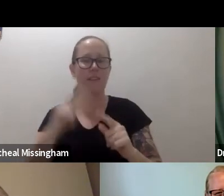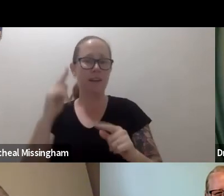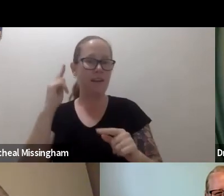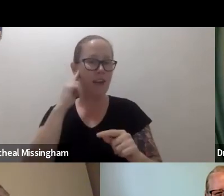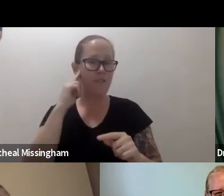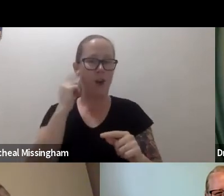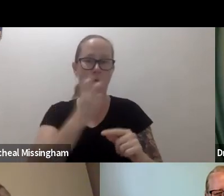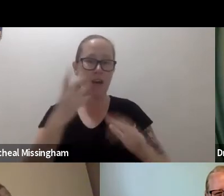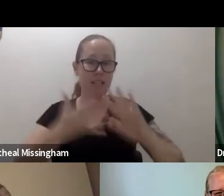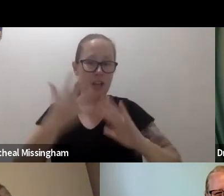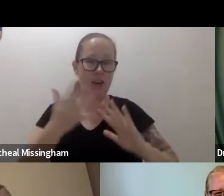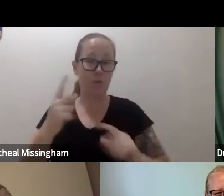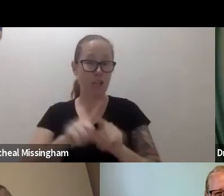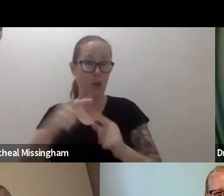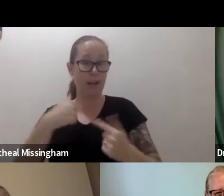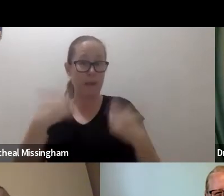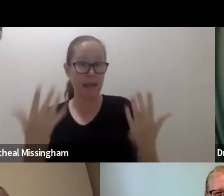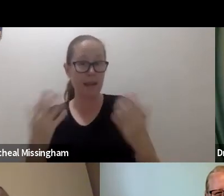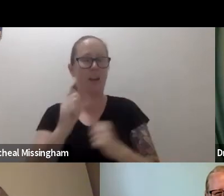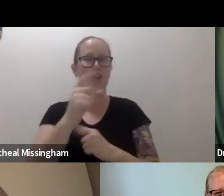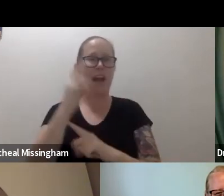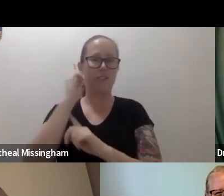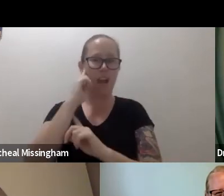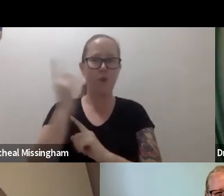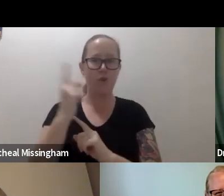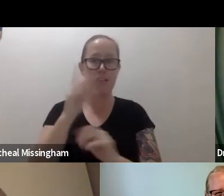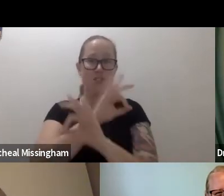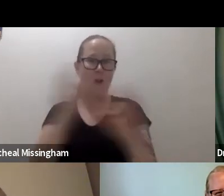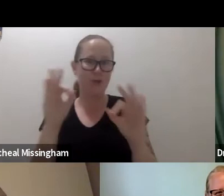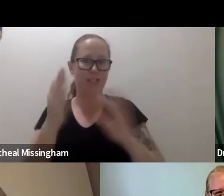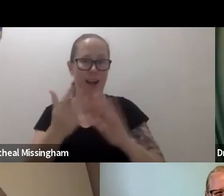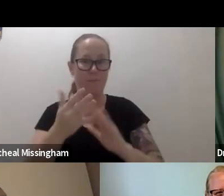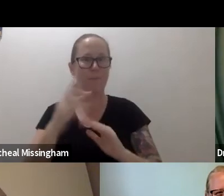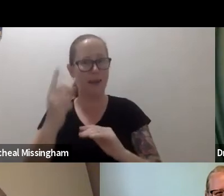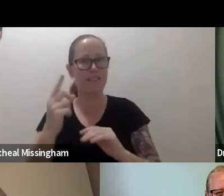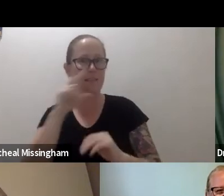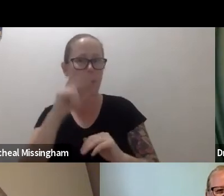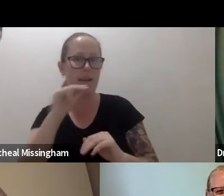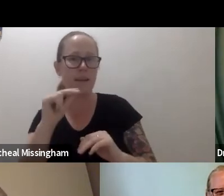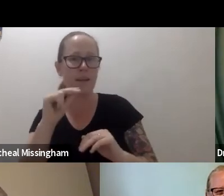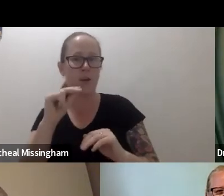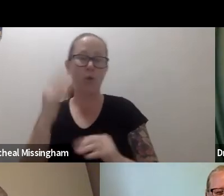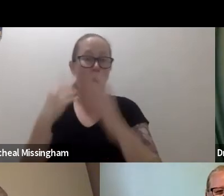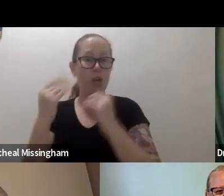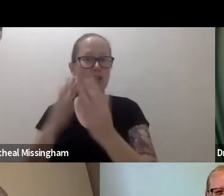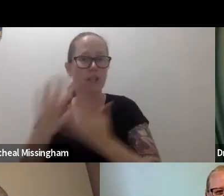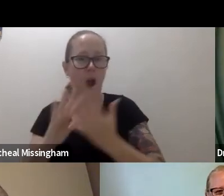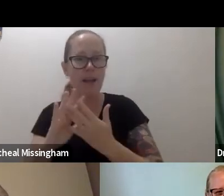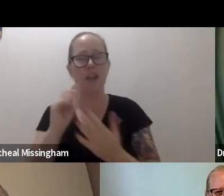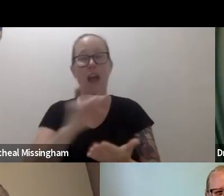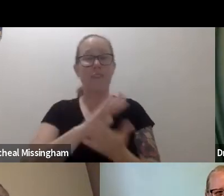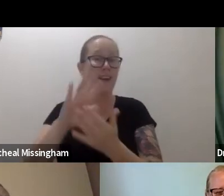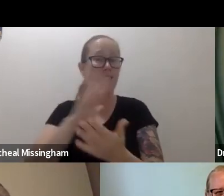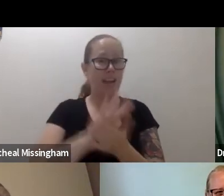have deaf all in signing, which is like me, and then you have deaf who don't sign but speak or learning to